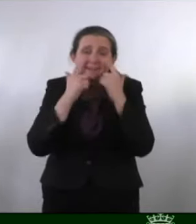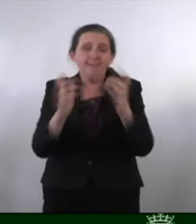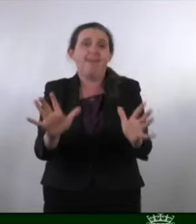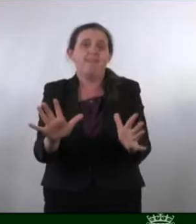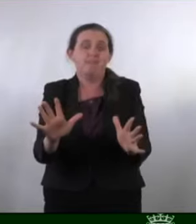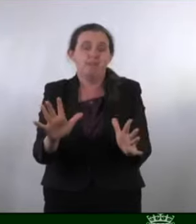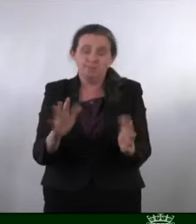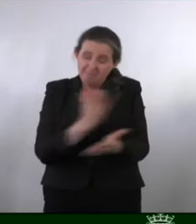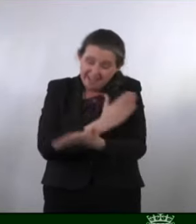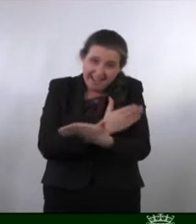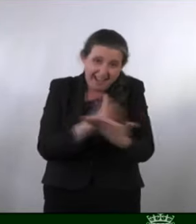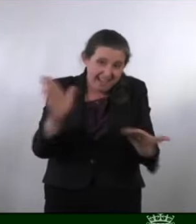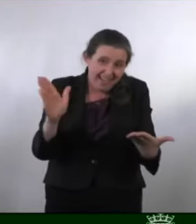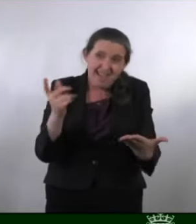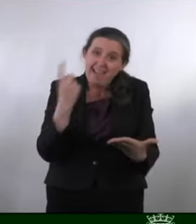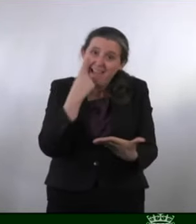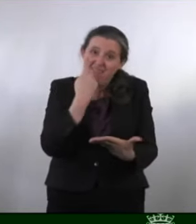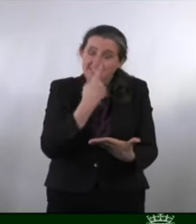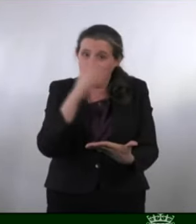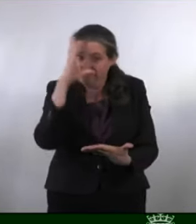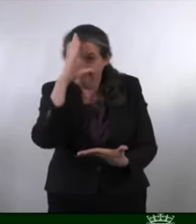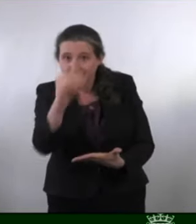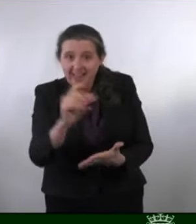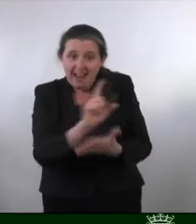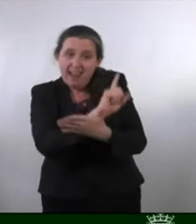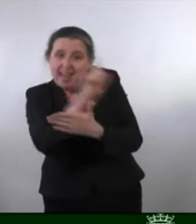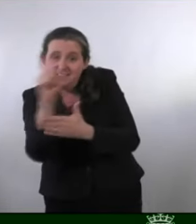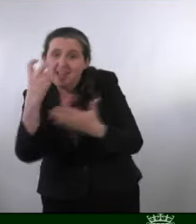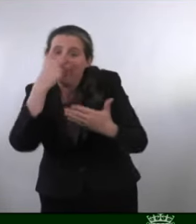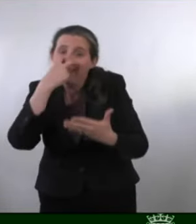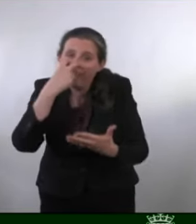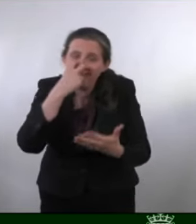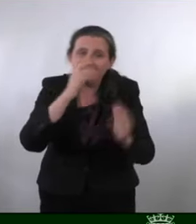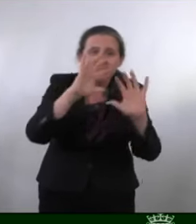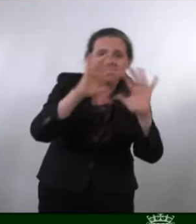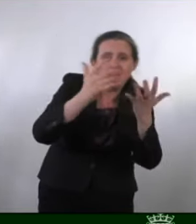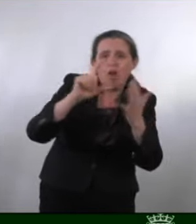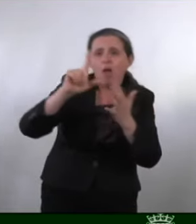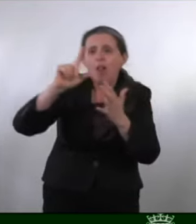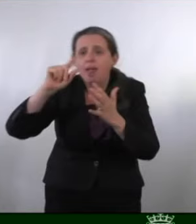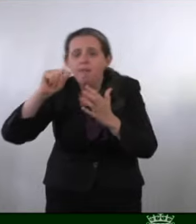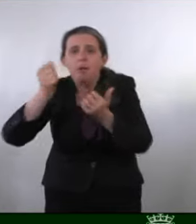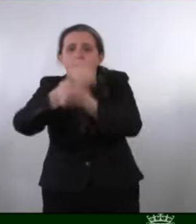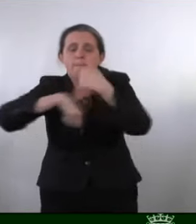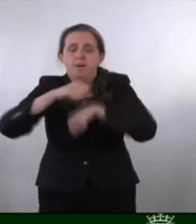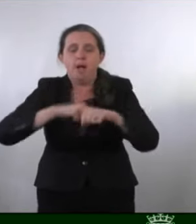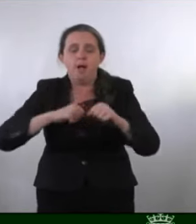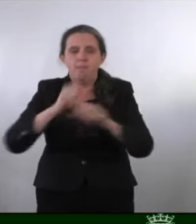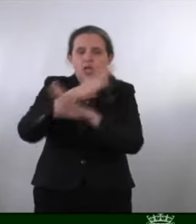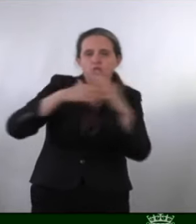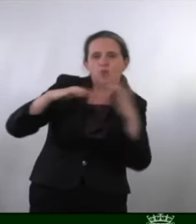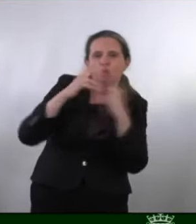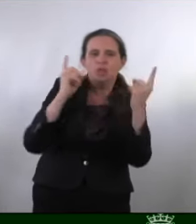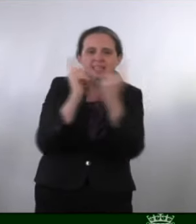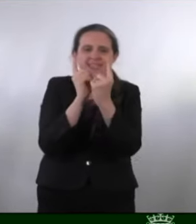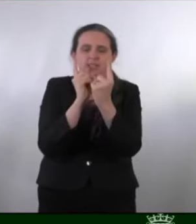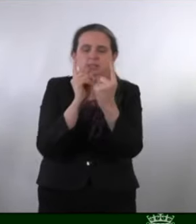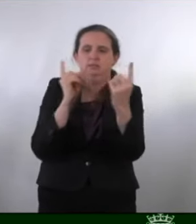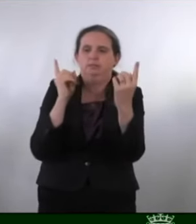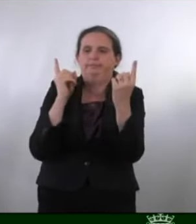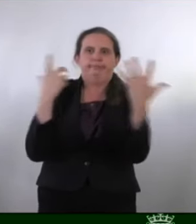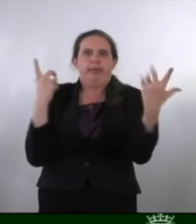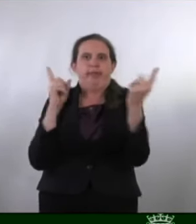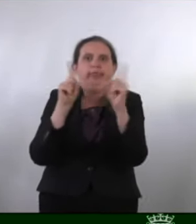later in the evening and late at night, social distancing declines, and we know that when social distancing declines, so